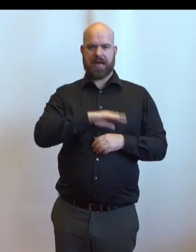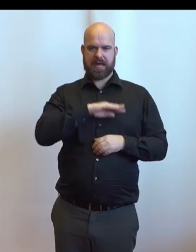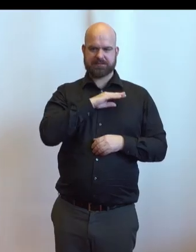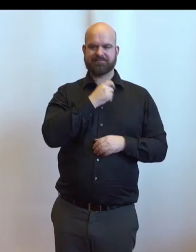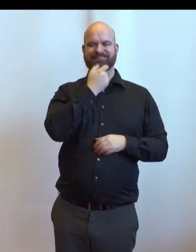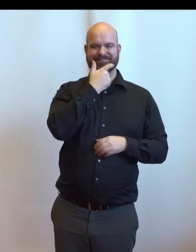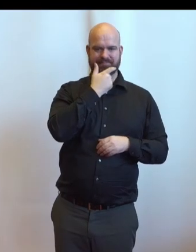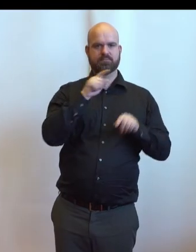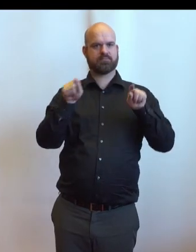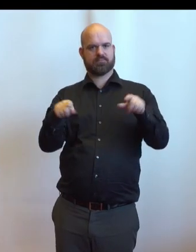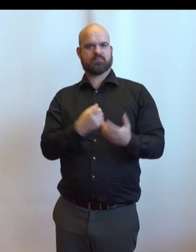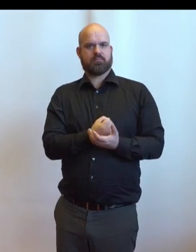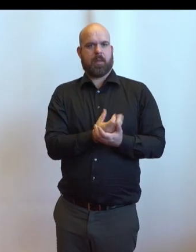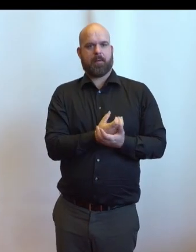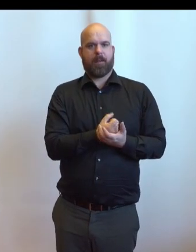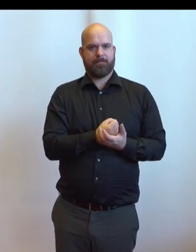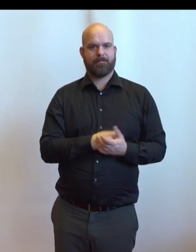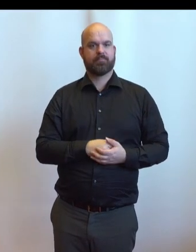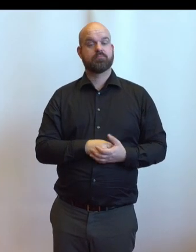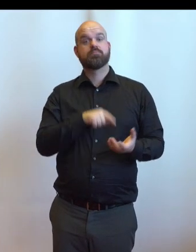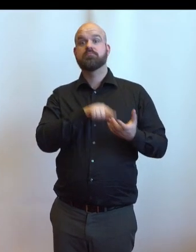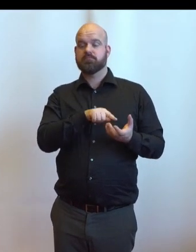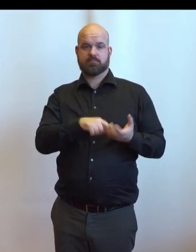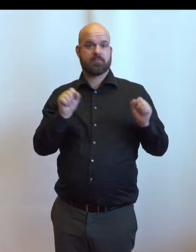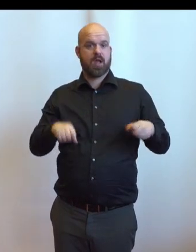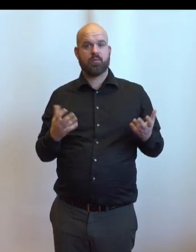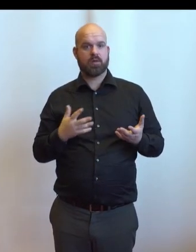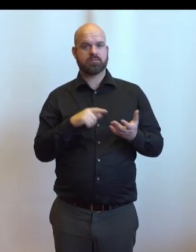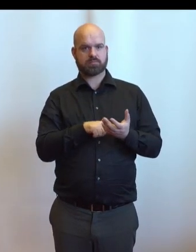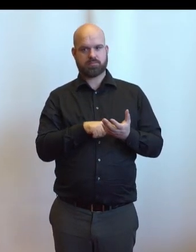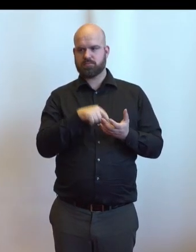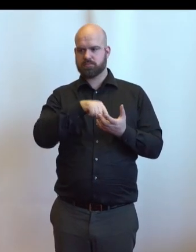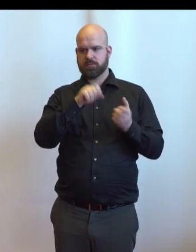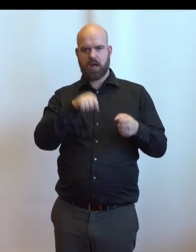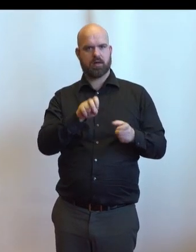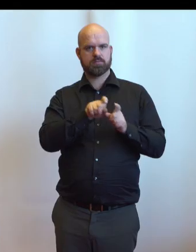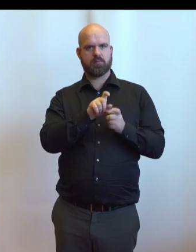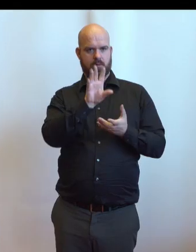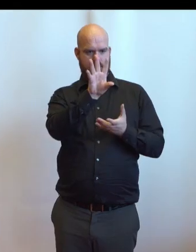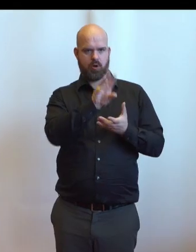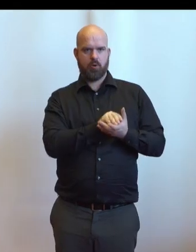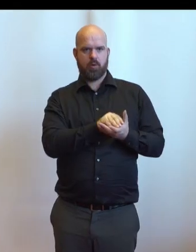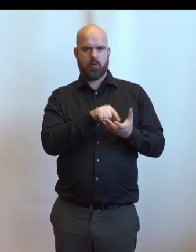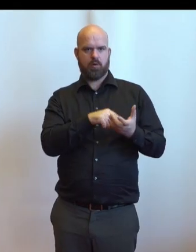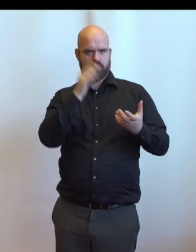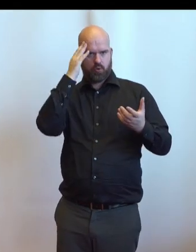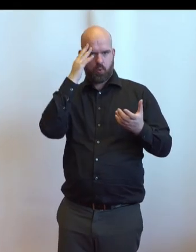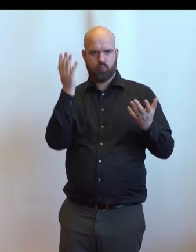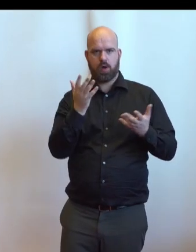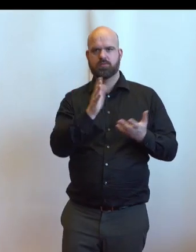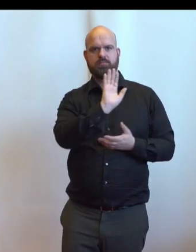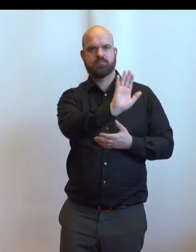The solution also incorporates responsible AI by ensuring data privacy and not storing any